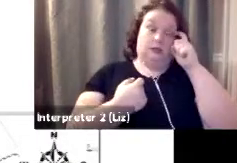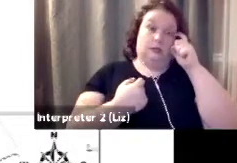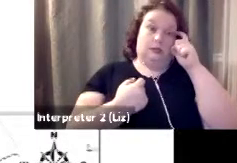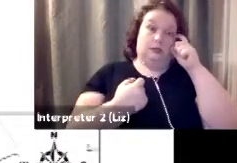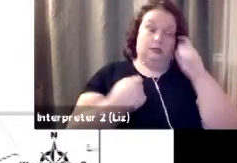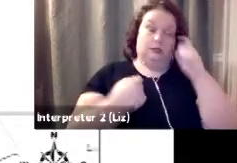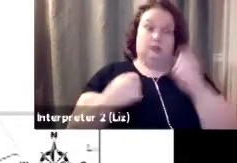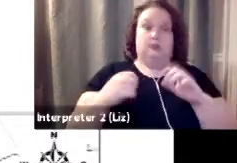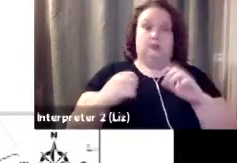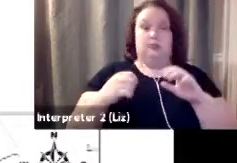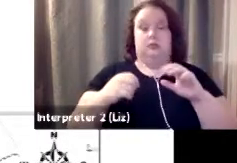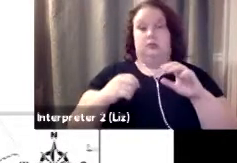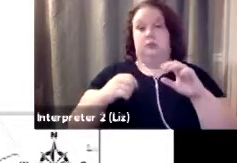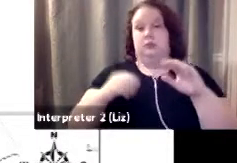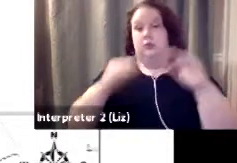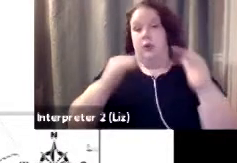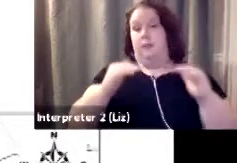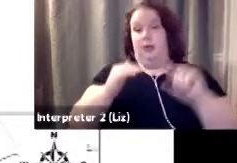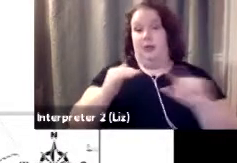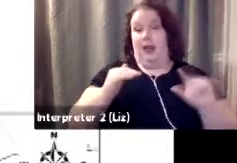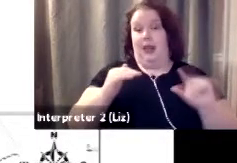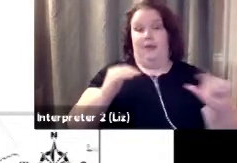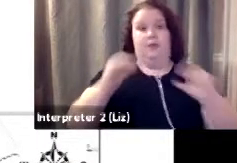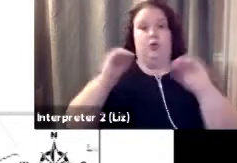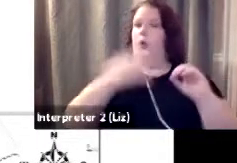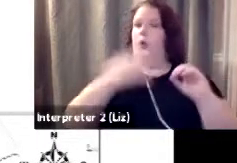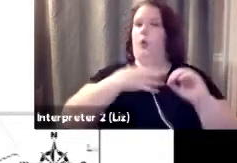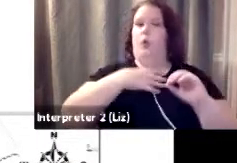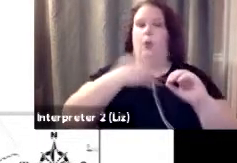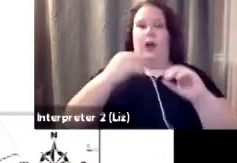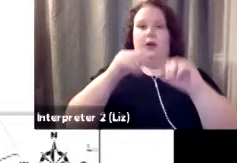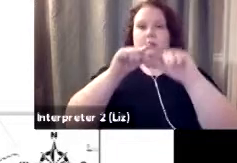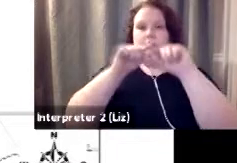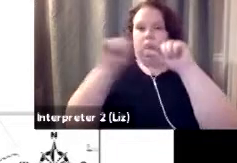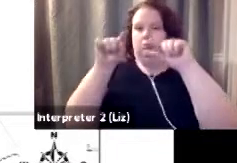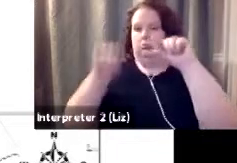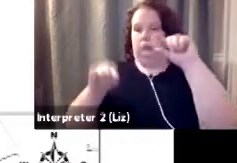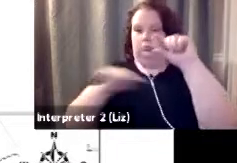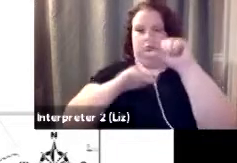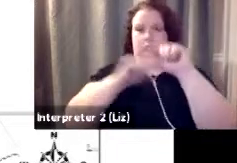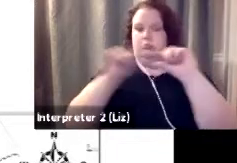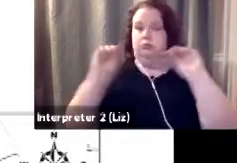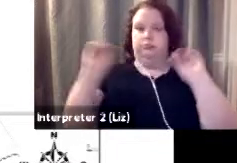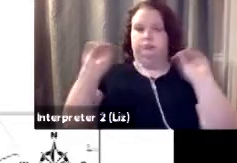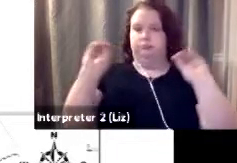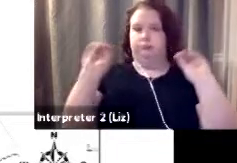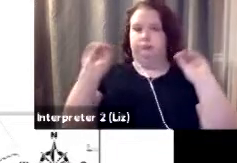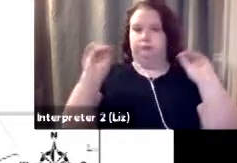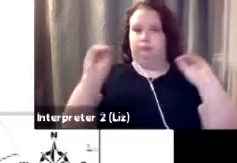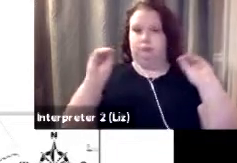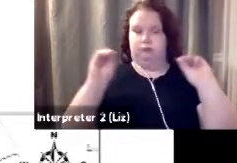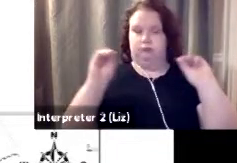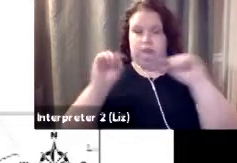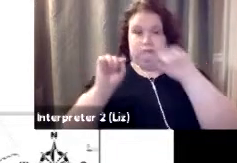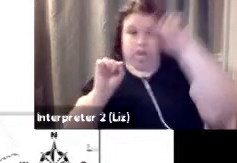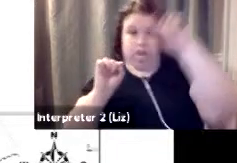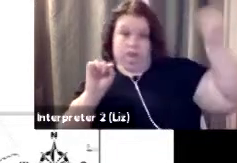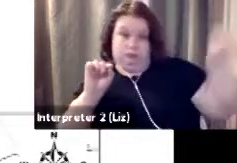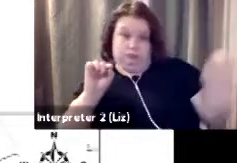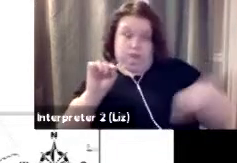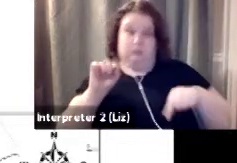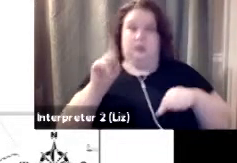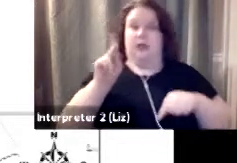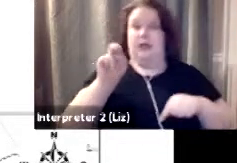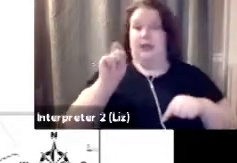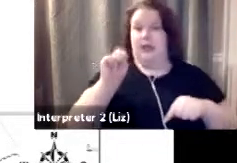squares without an outline from Cedar Ridge at the top left working clown or counterclockwise to Kendrick Alta Vista and South